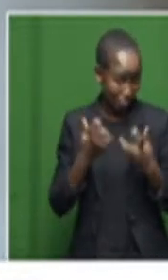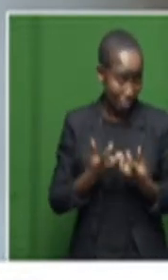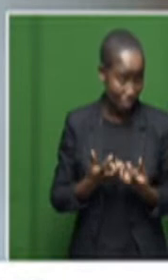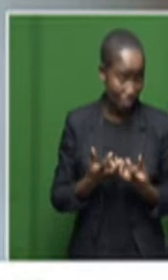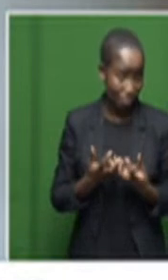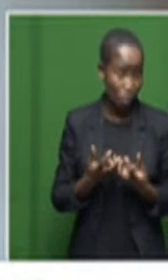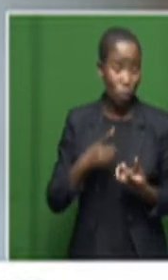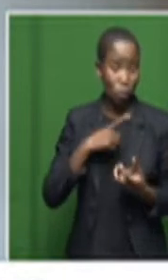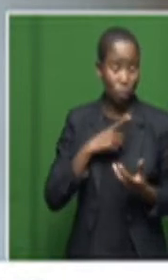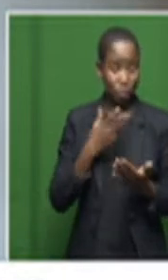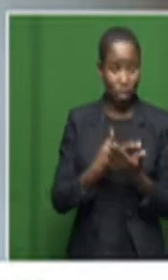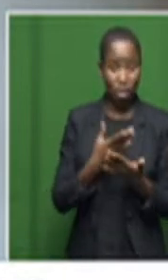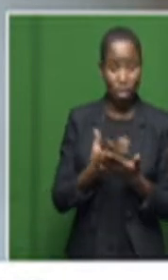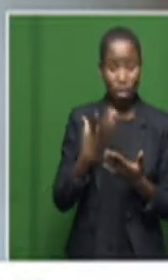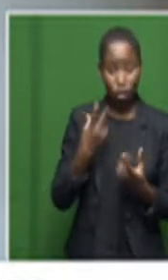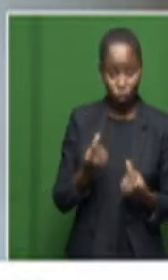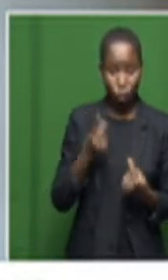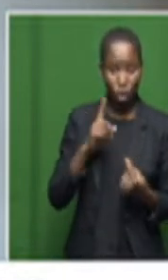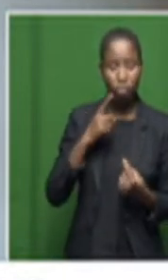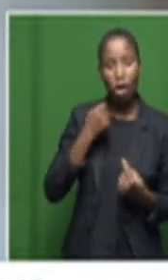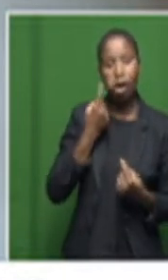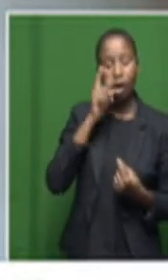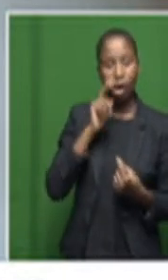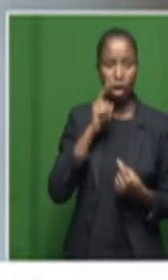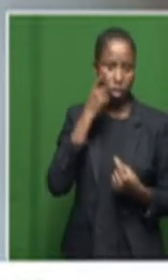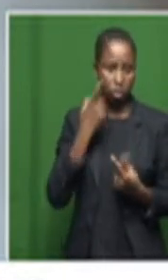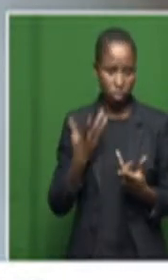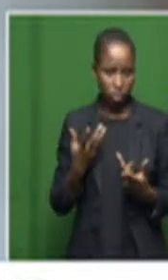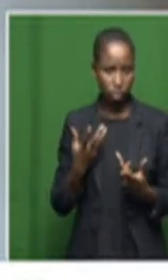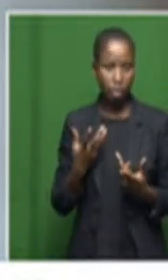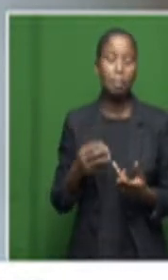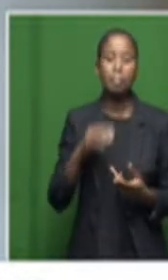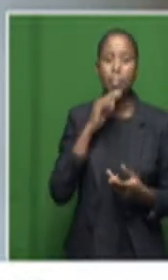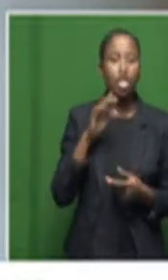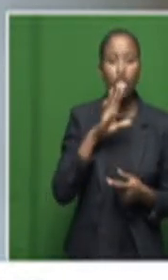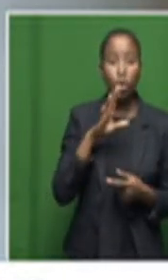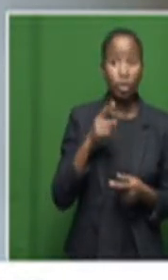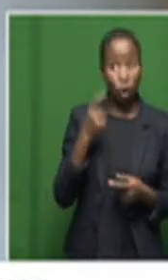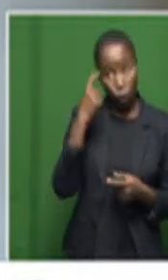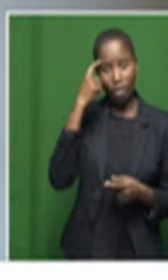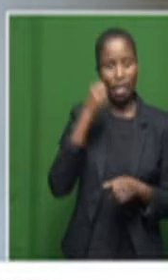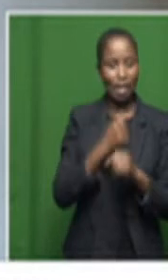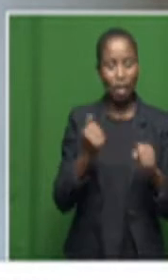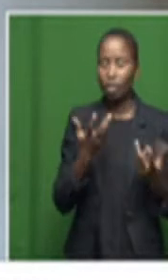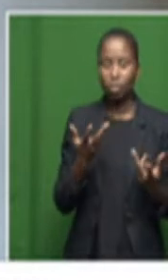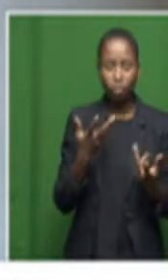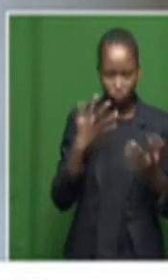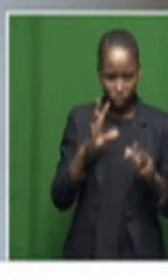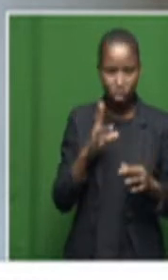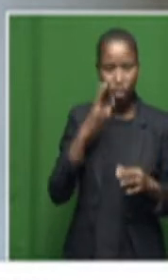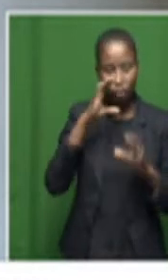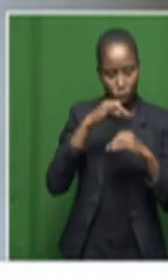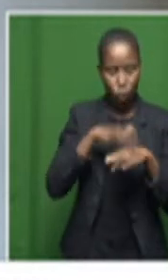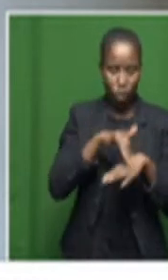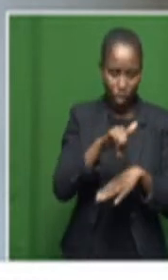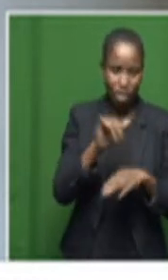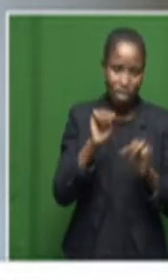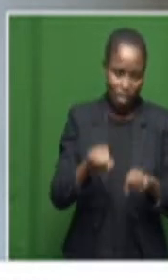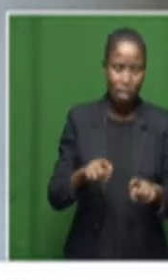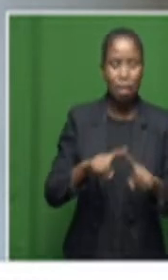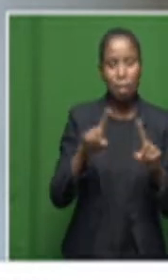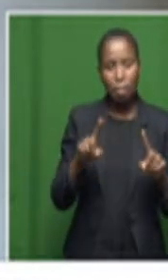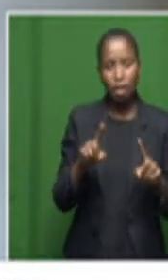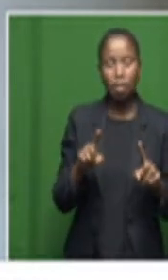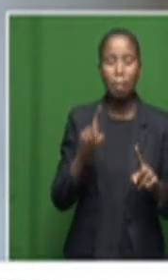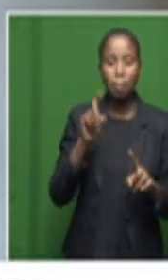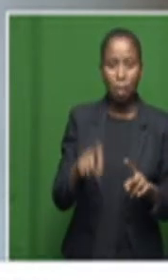test to exclude people who already have enough immunity. So it's not that we have not considered it or not looking at it. It's just that we need to have